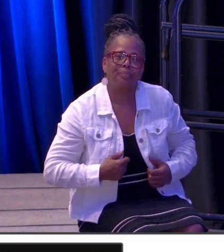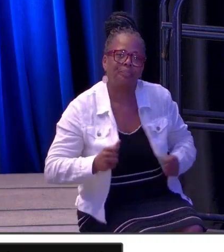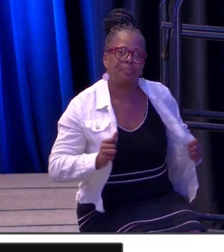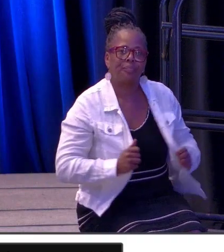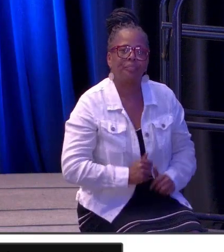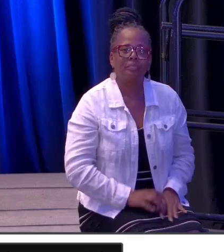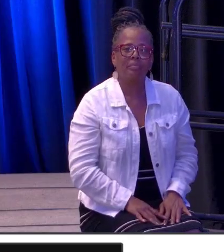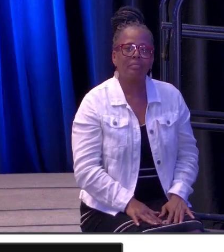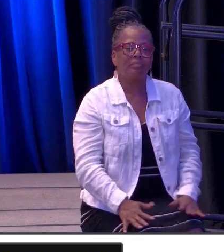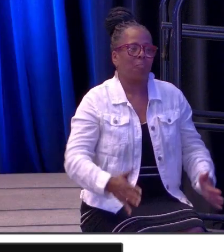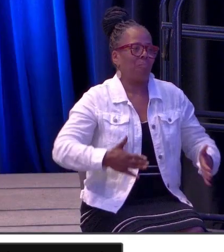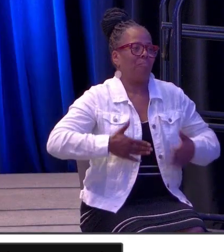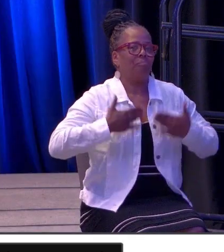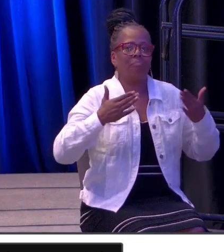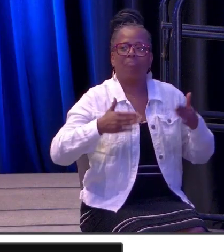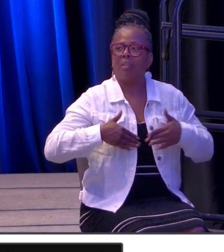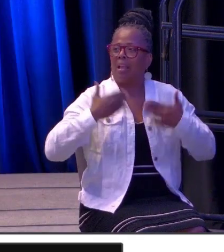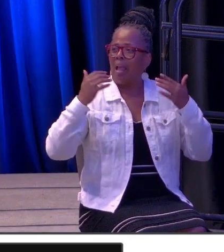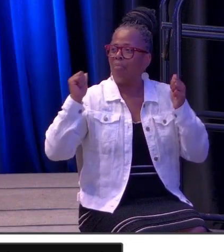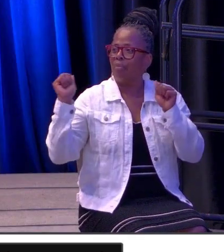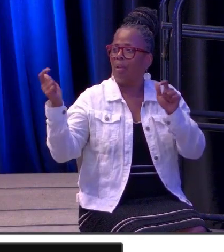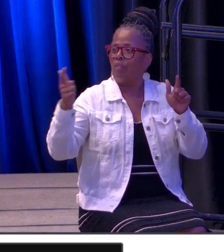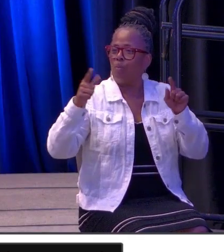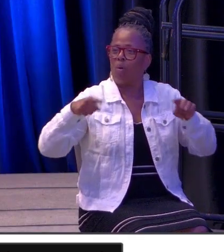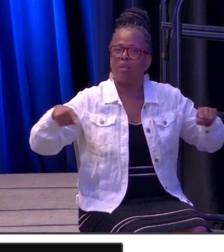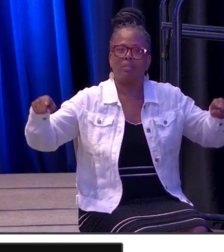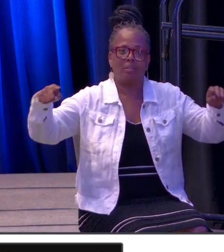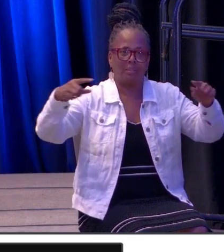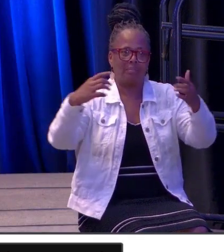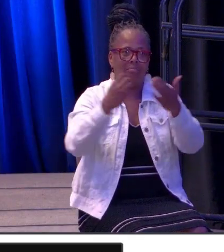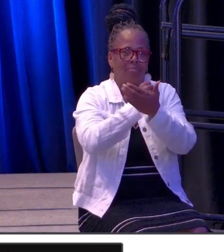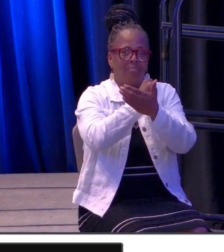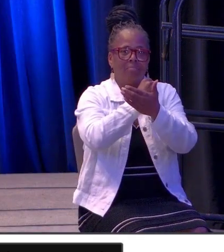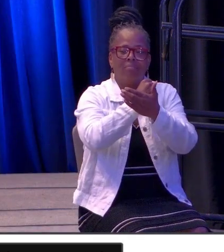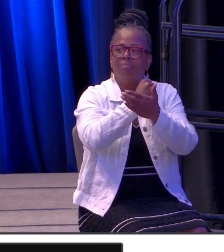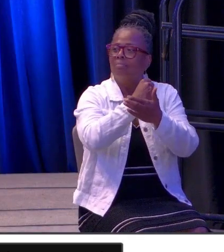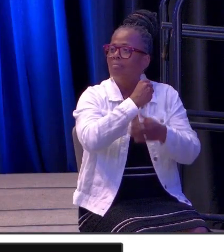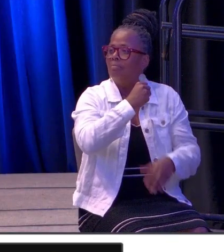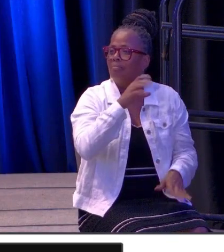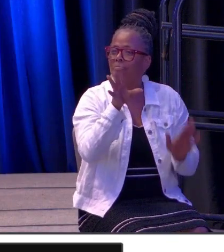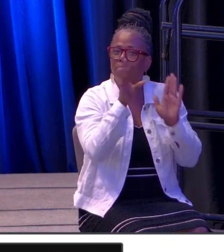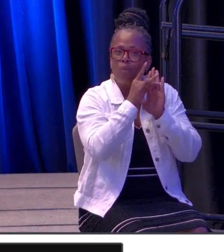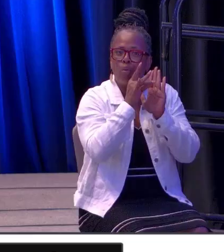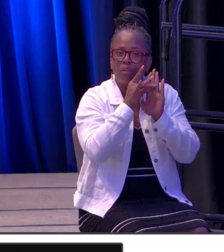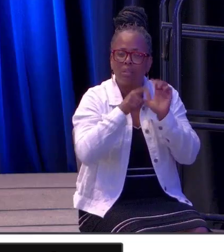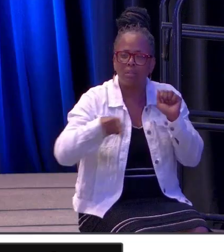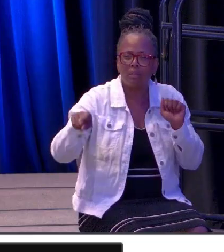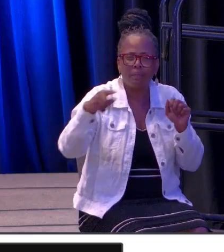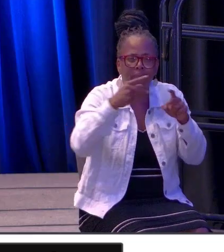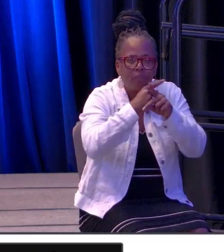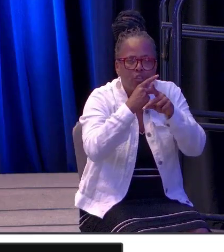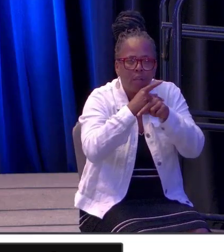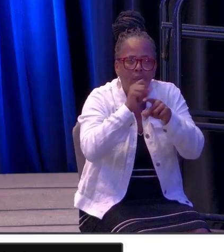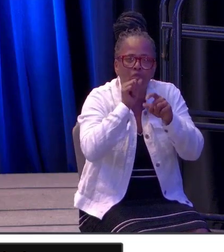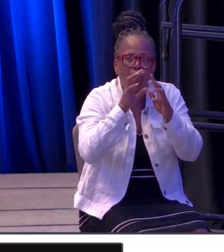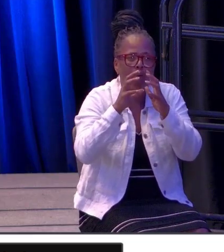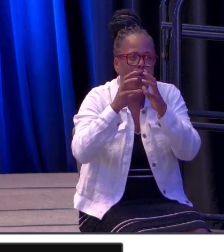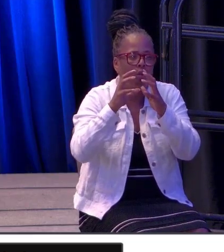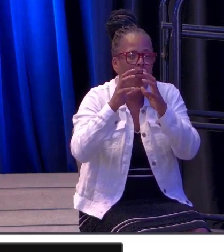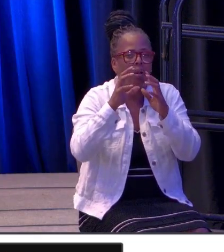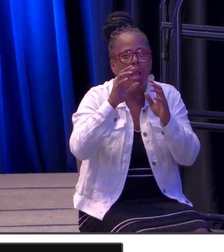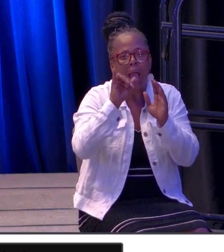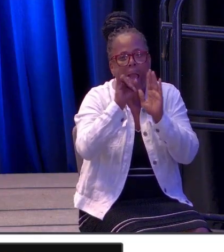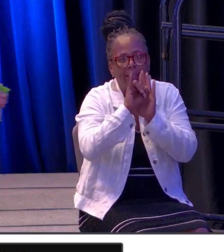So I'm glad everybody's getting their Post-it notes. Have you been figuring out what your identities are and what you want to put on your